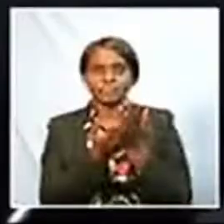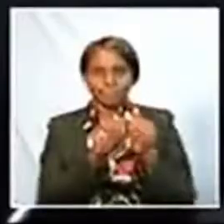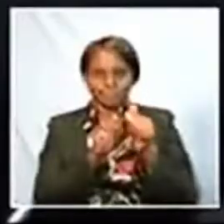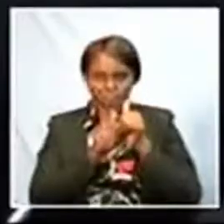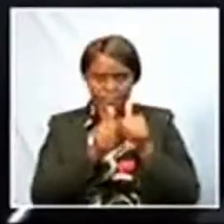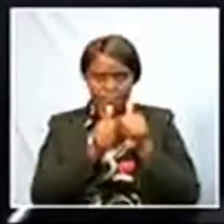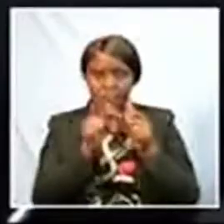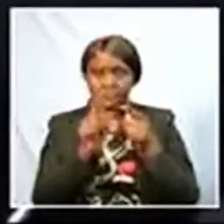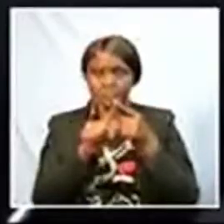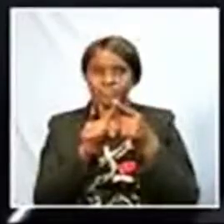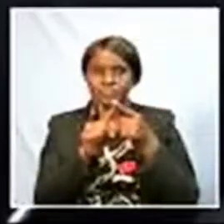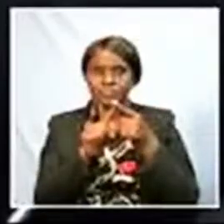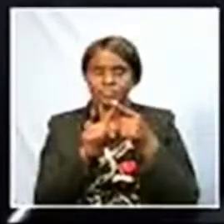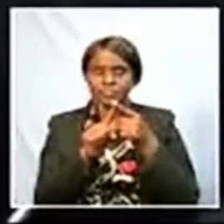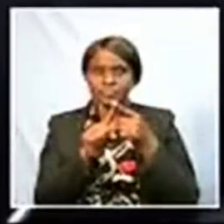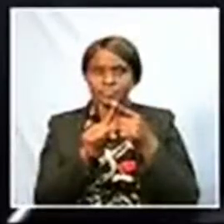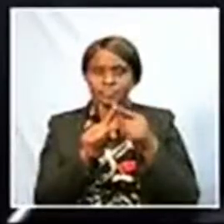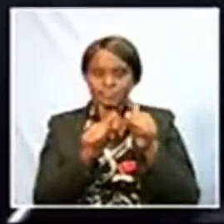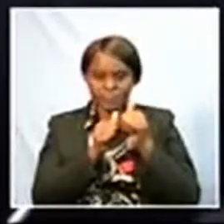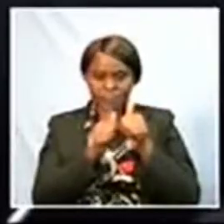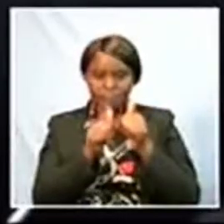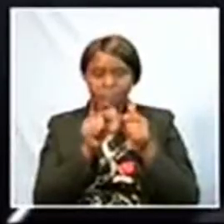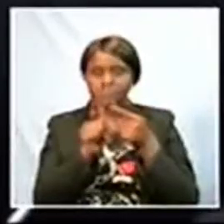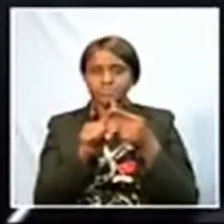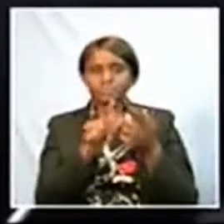according to